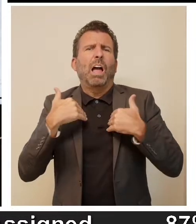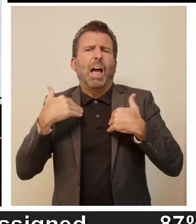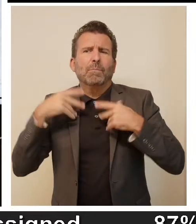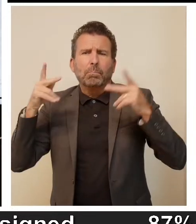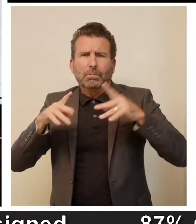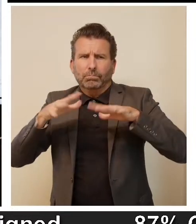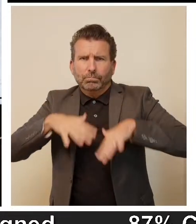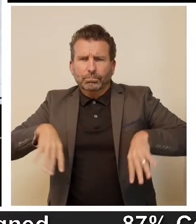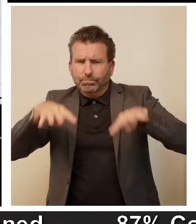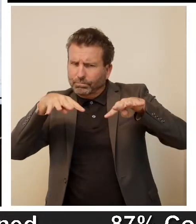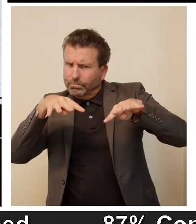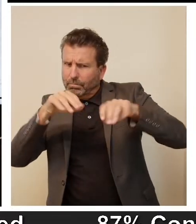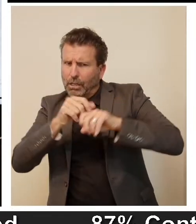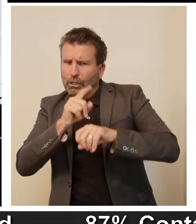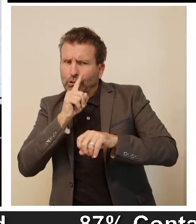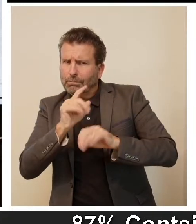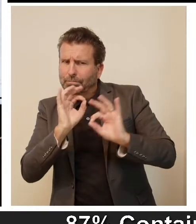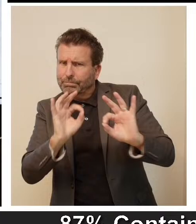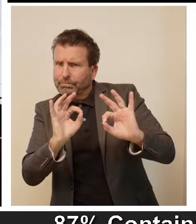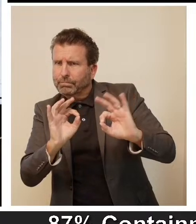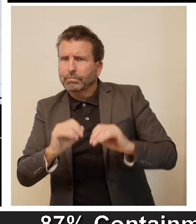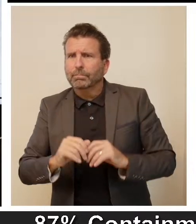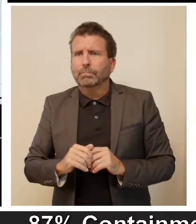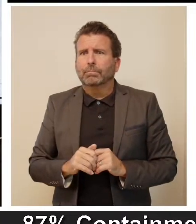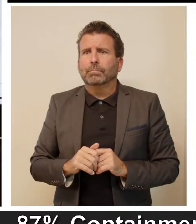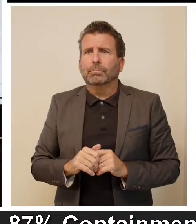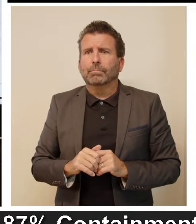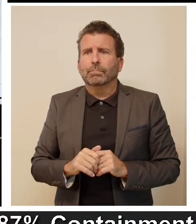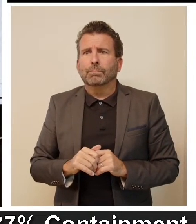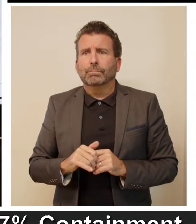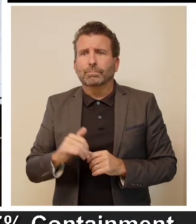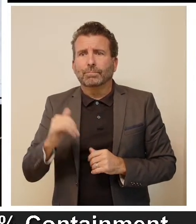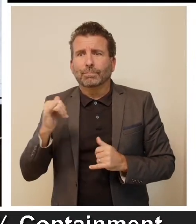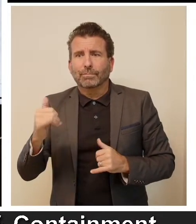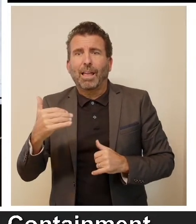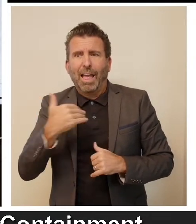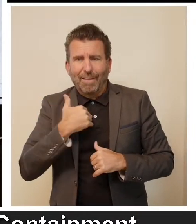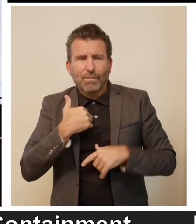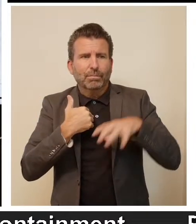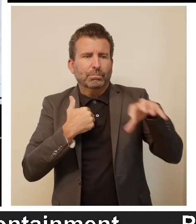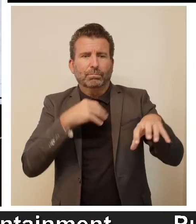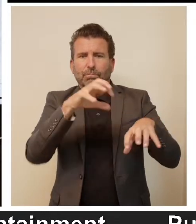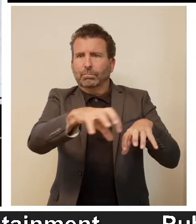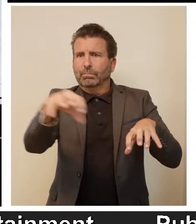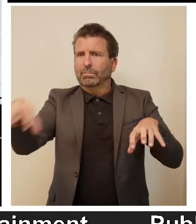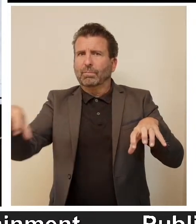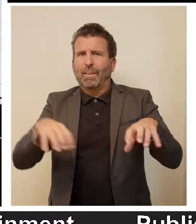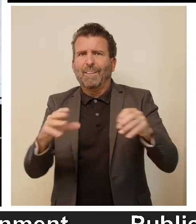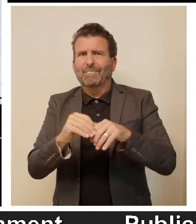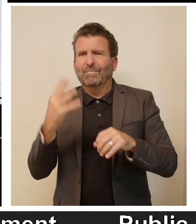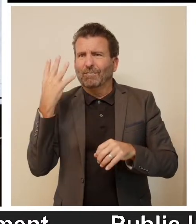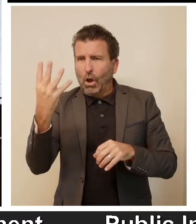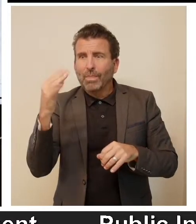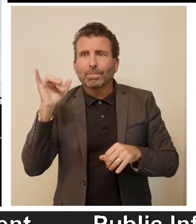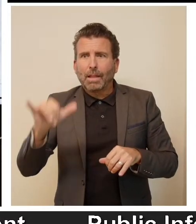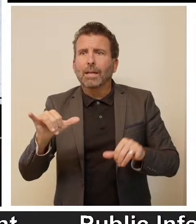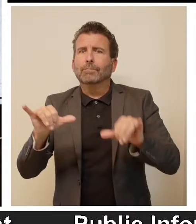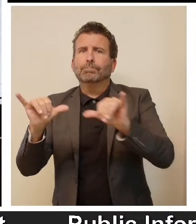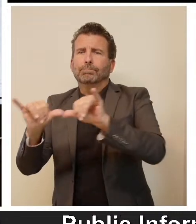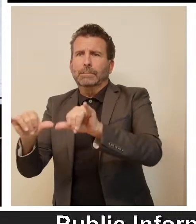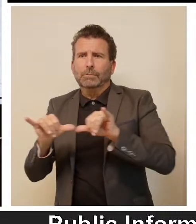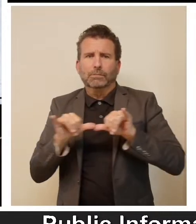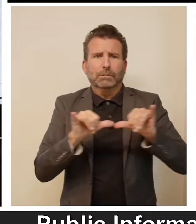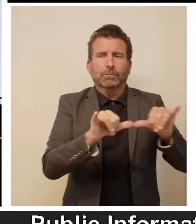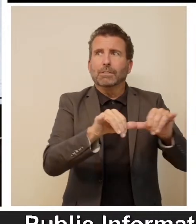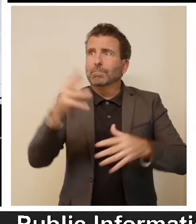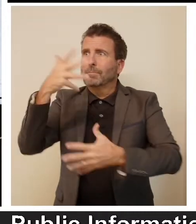have 4 monitors that have been impacted by the smoke and almost 10,000 low-cost sensors. So without